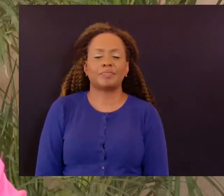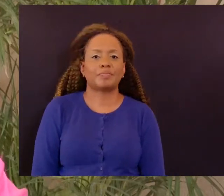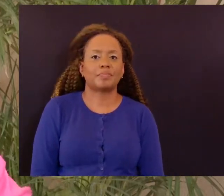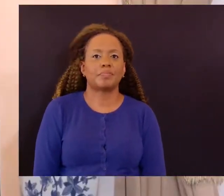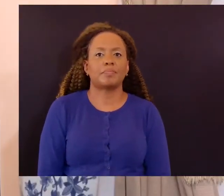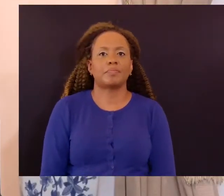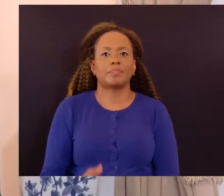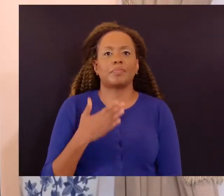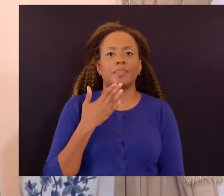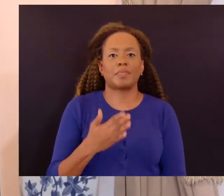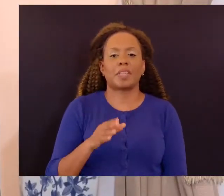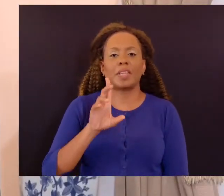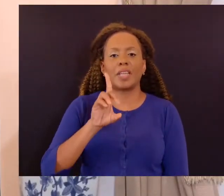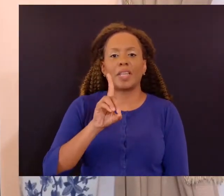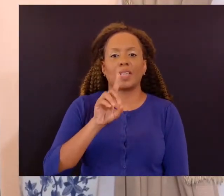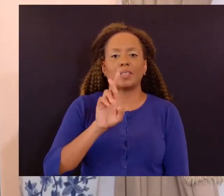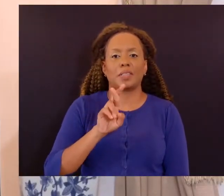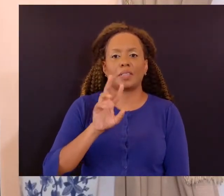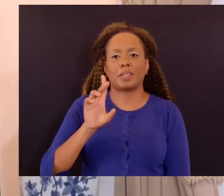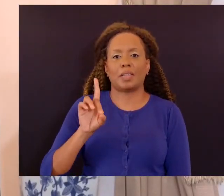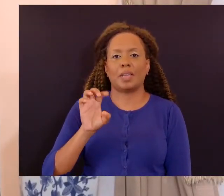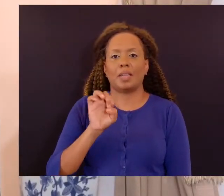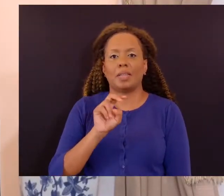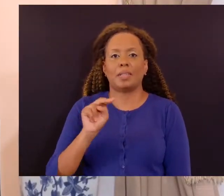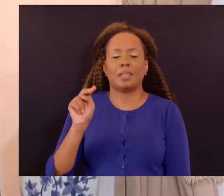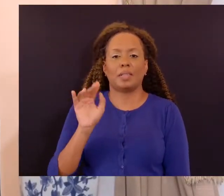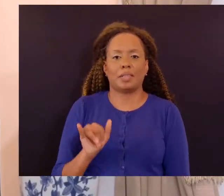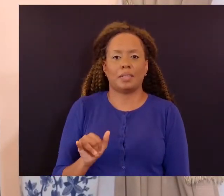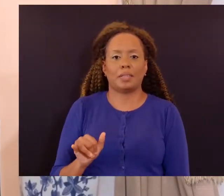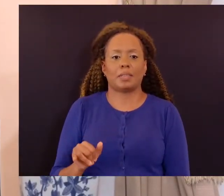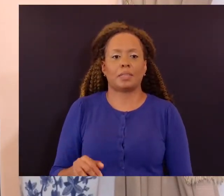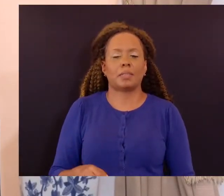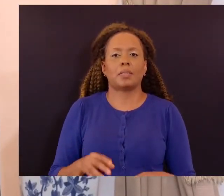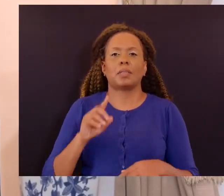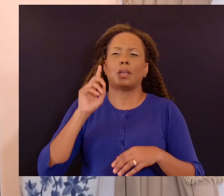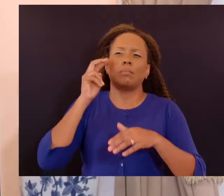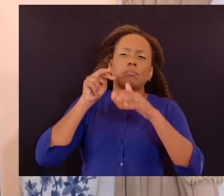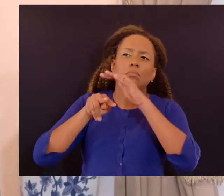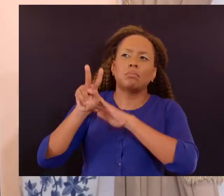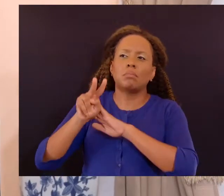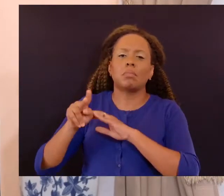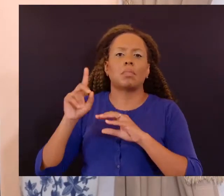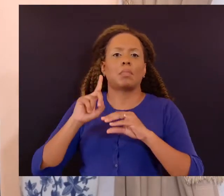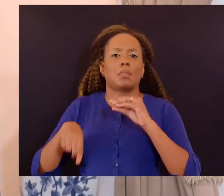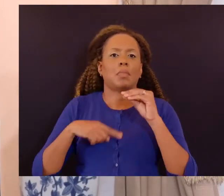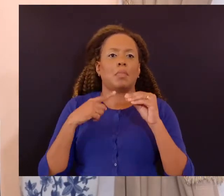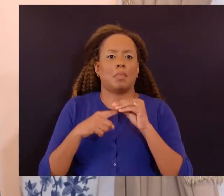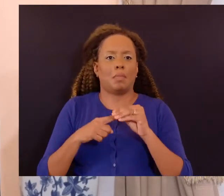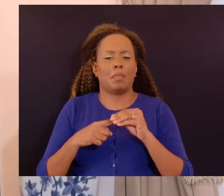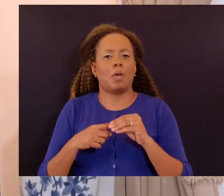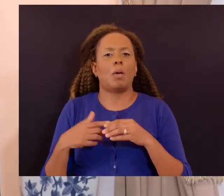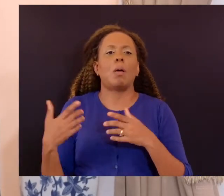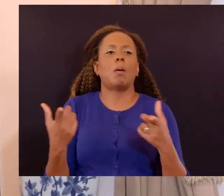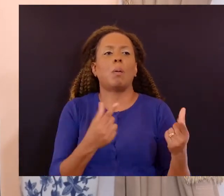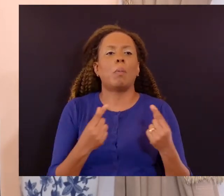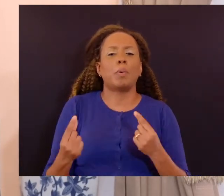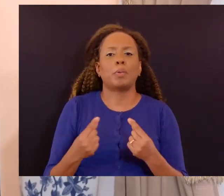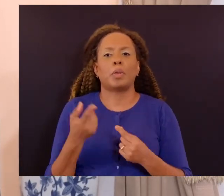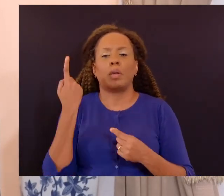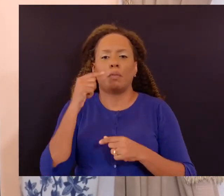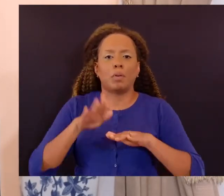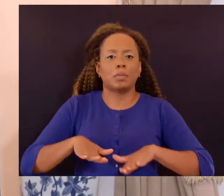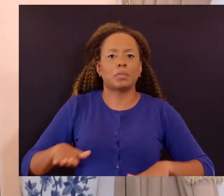Denny, for that very comprehensive insight into where we are, but also what we have to do in order to bring